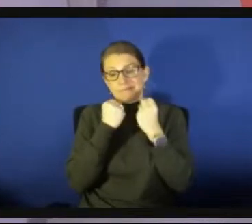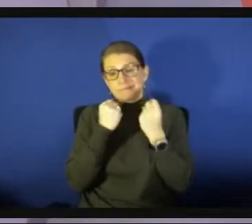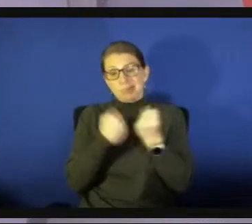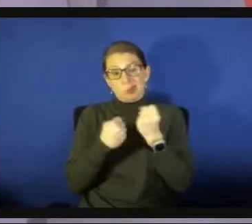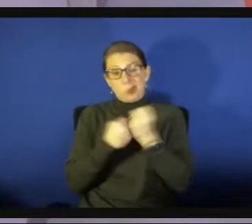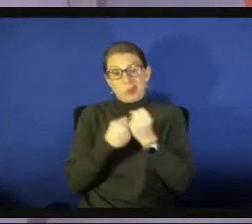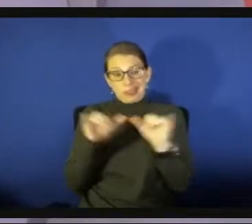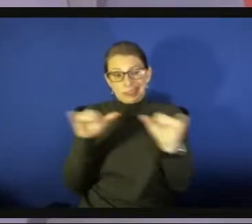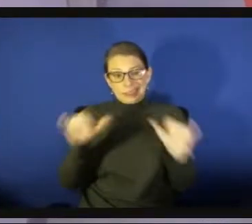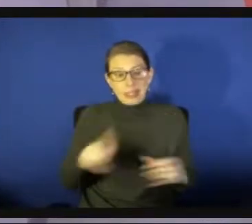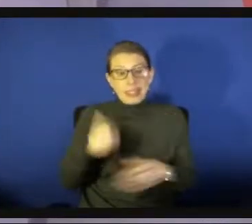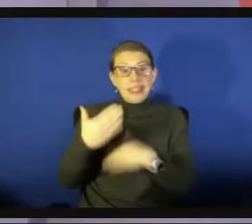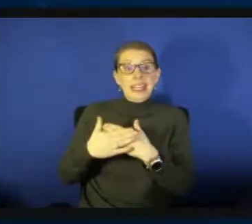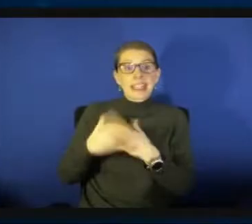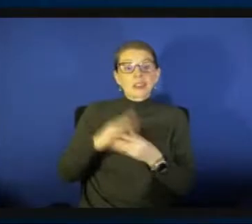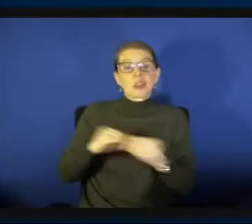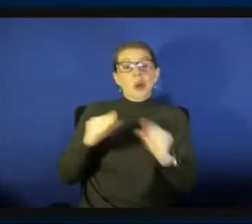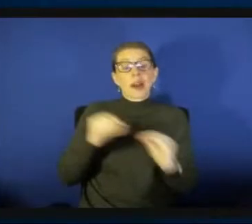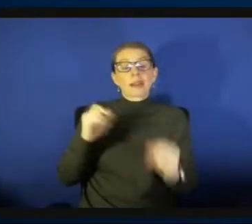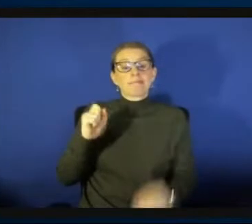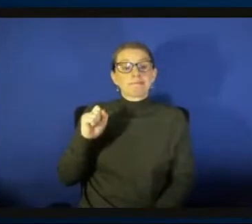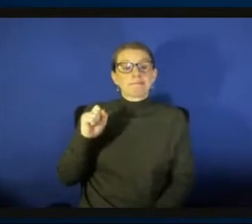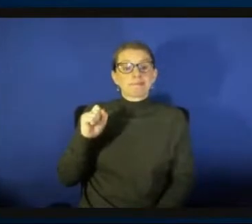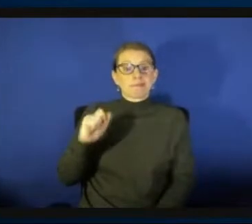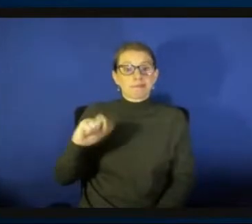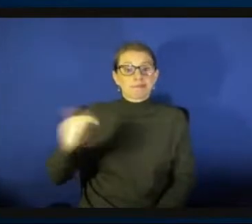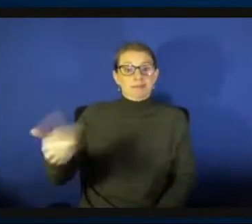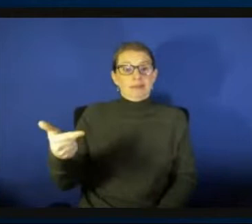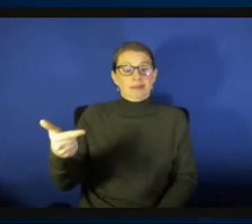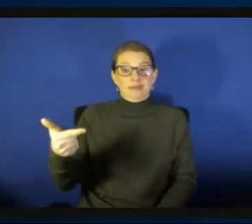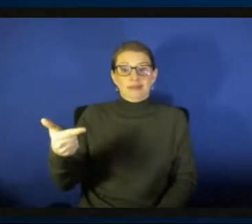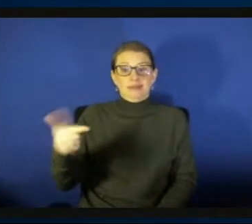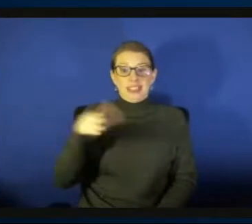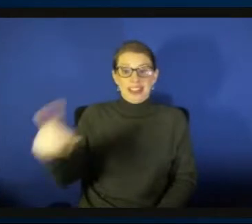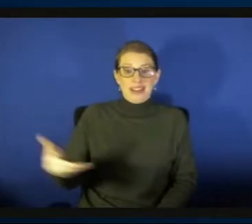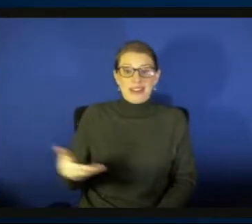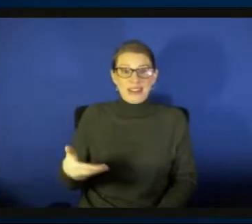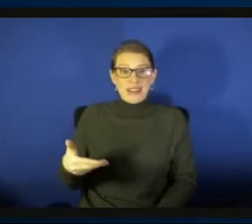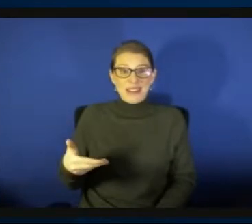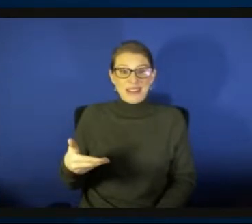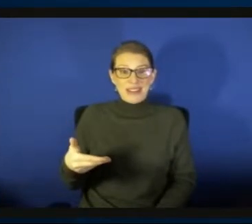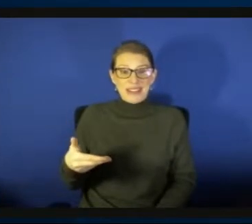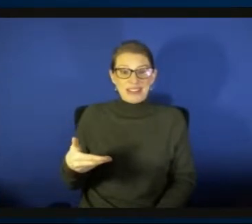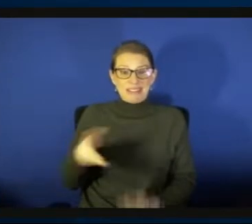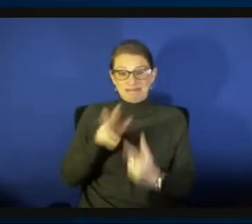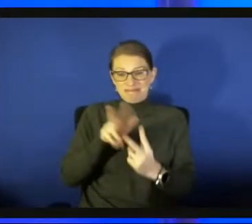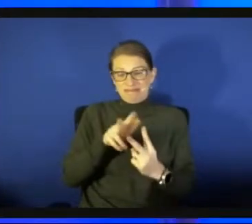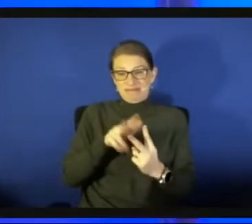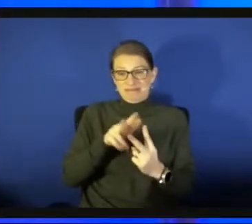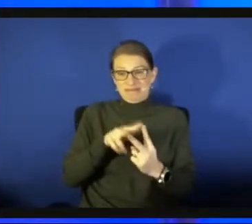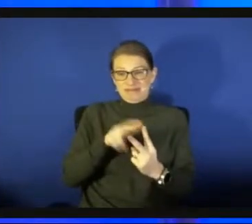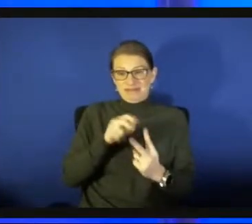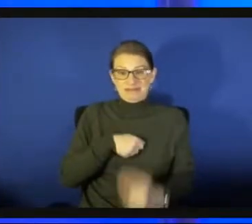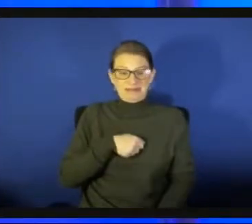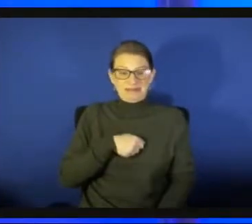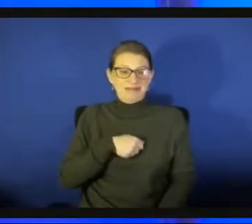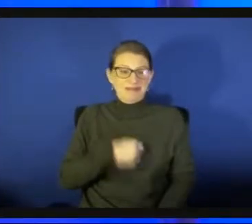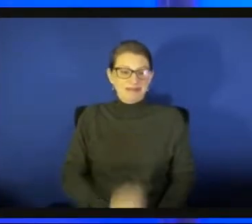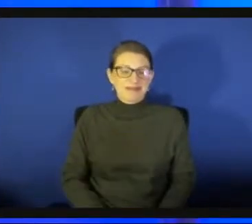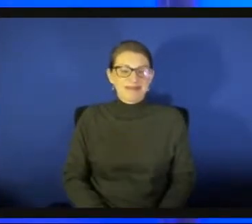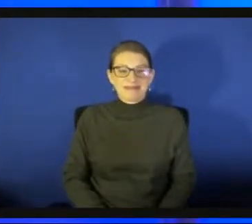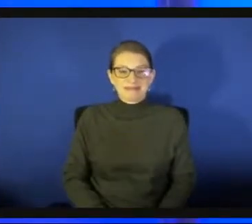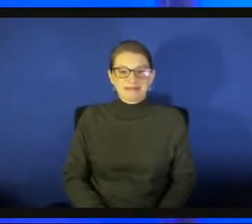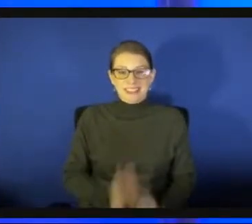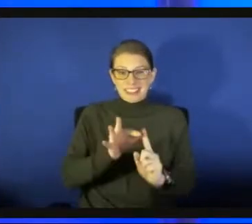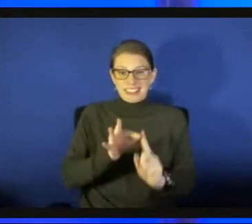all about. Alexis, I'm going to send it back into you to the studio and let you introduce our first guest. This is such a special morning for the two guests you're